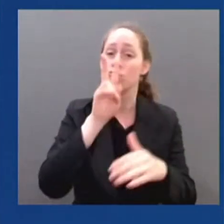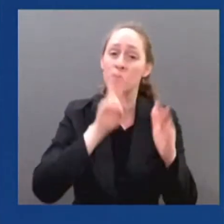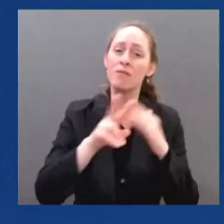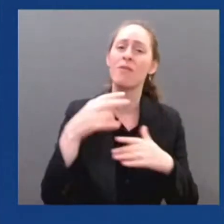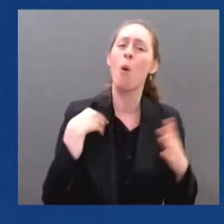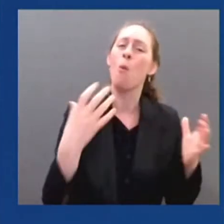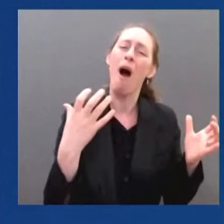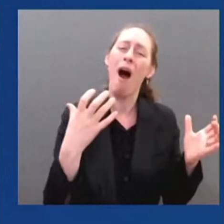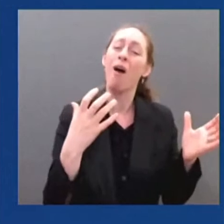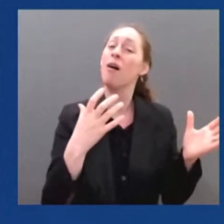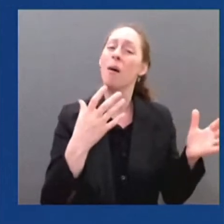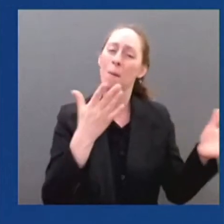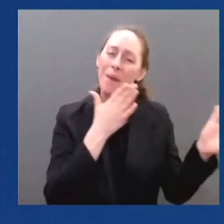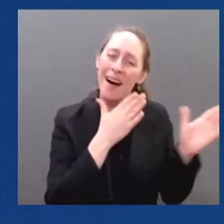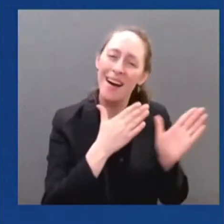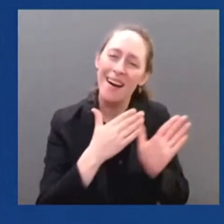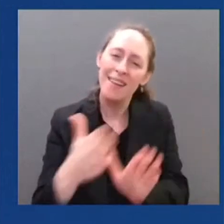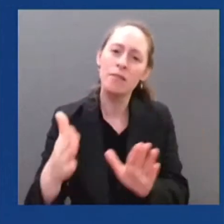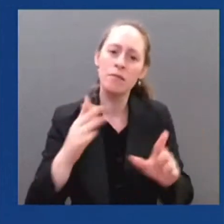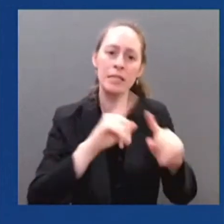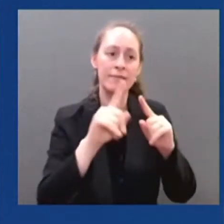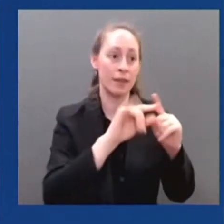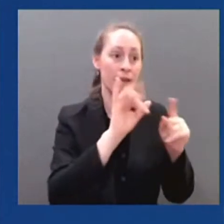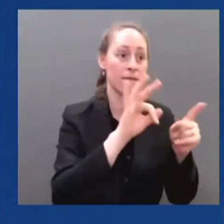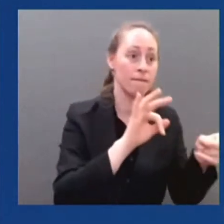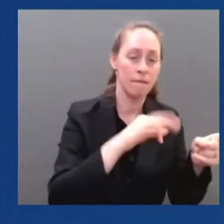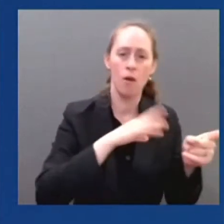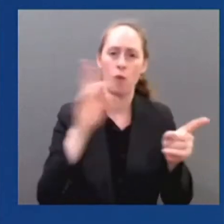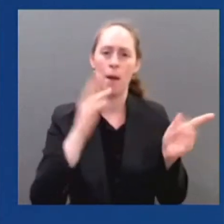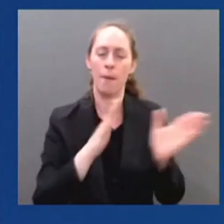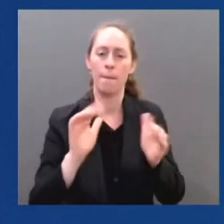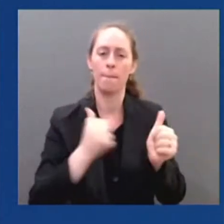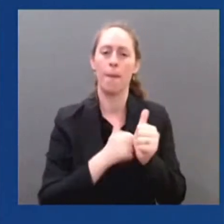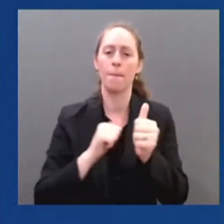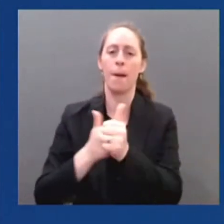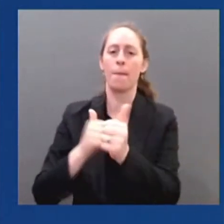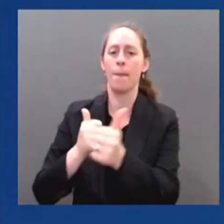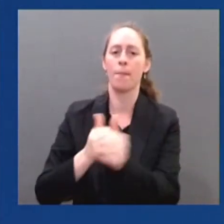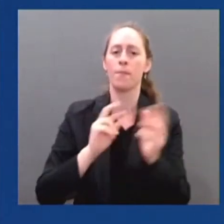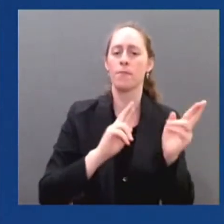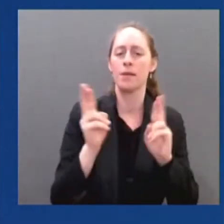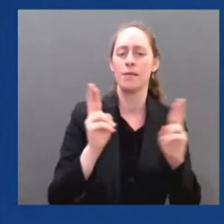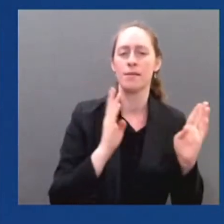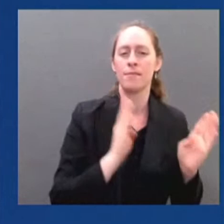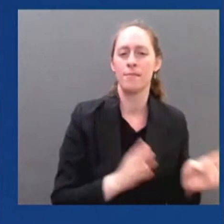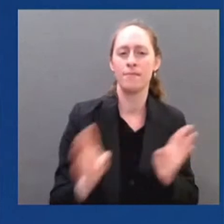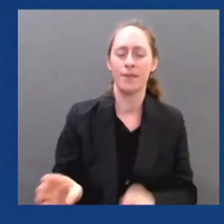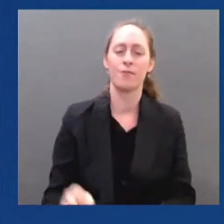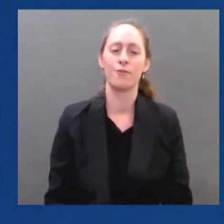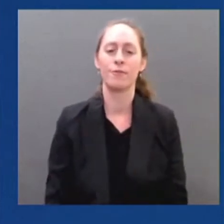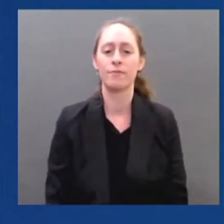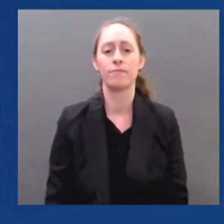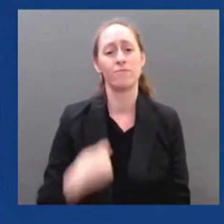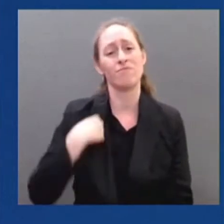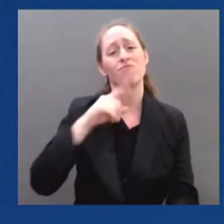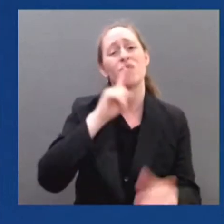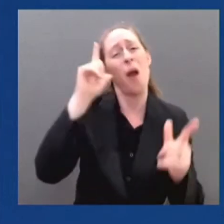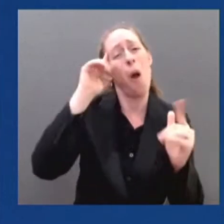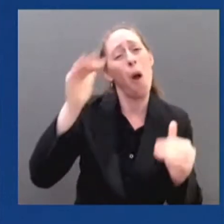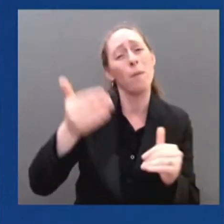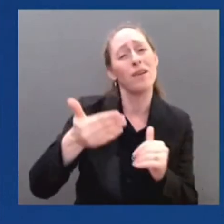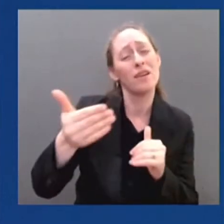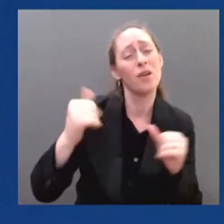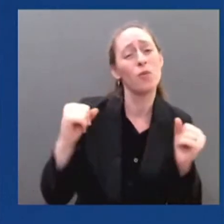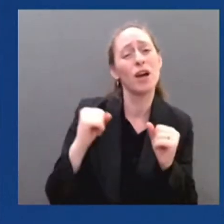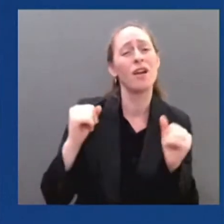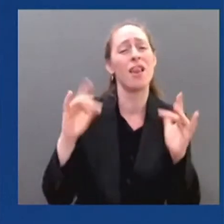always hoping that we get a very mild winter, that we have very few infections. But hoping is not a strategy. We are